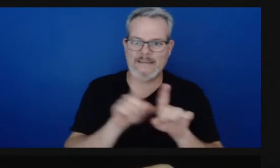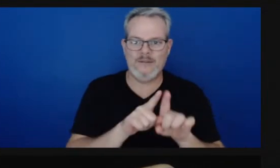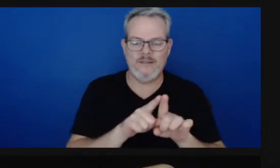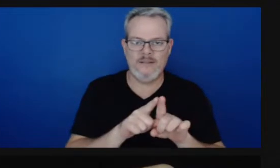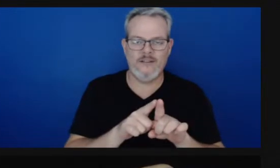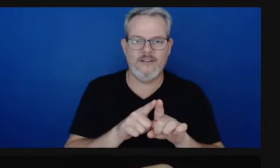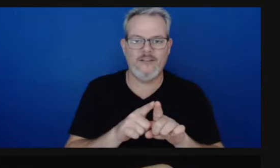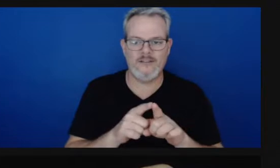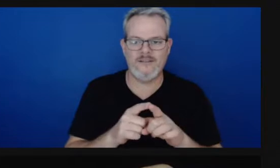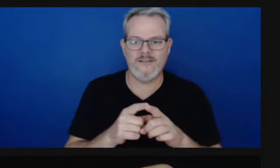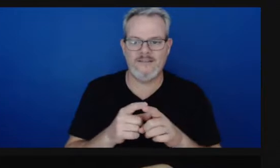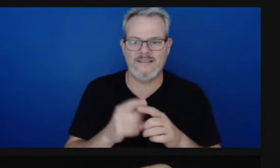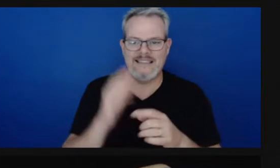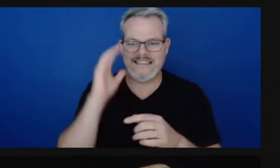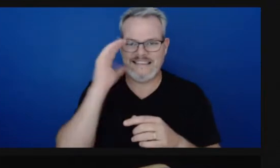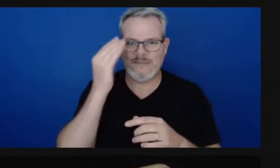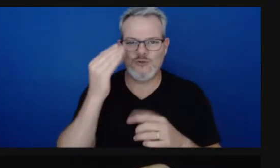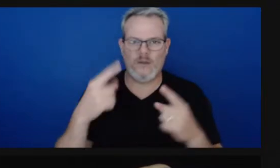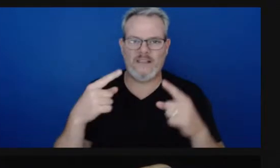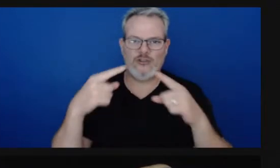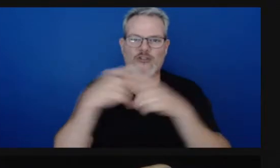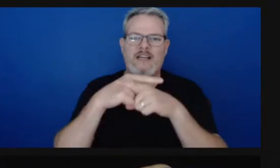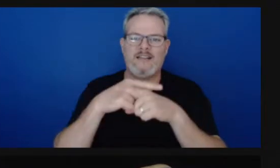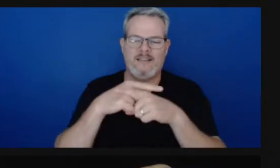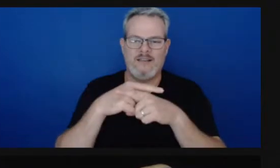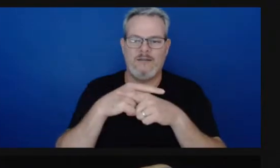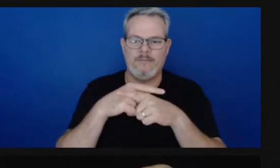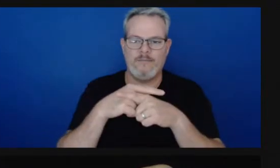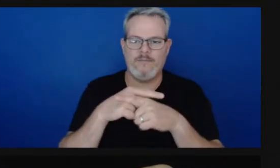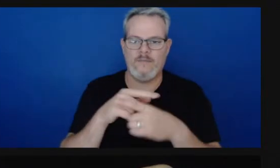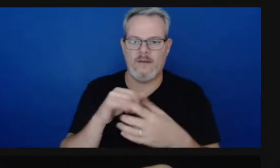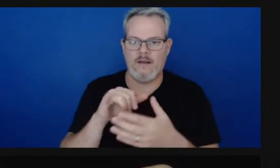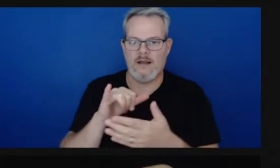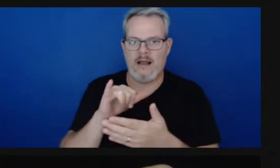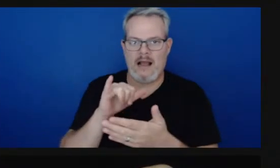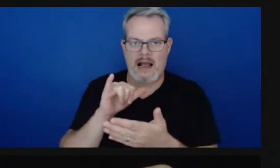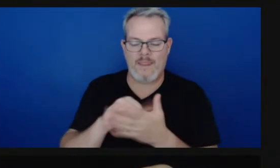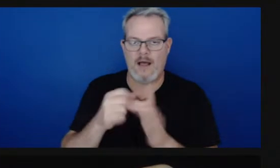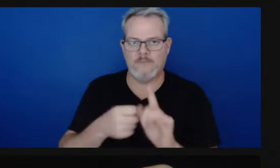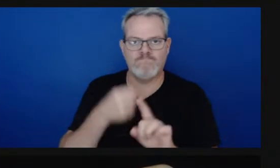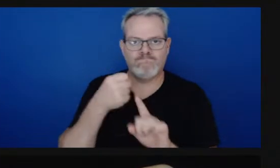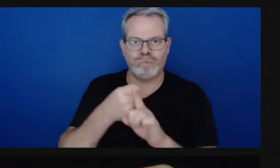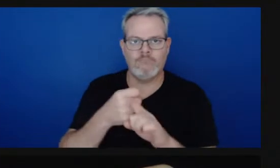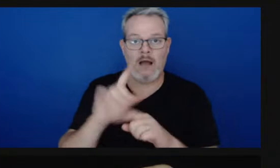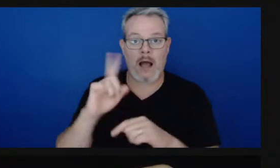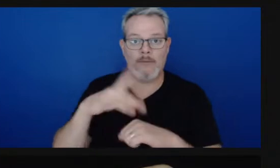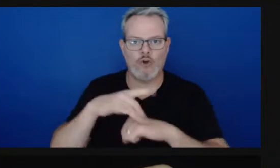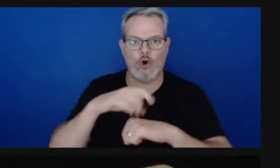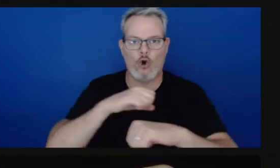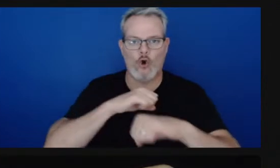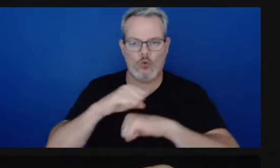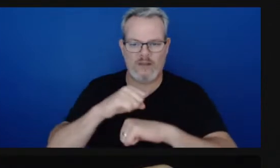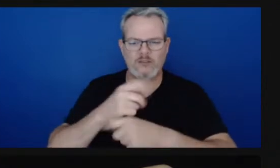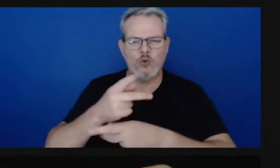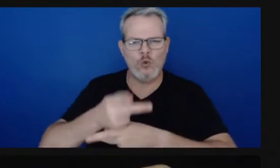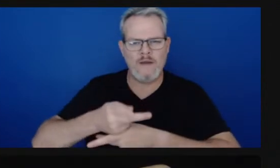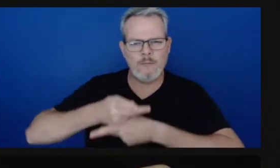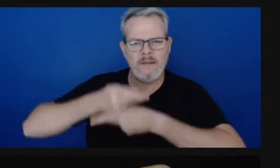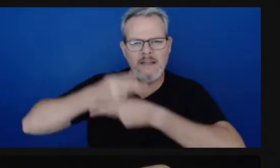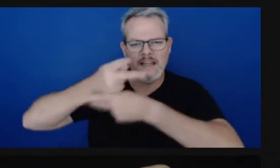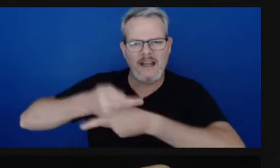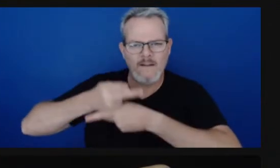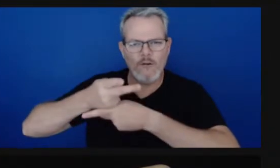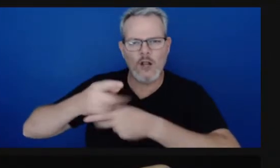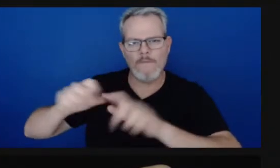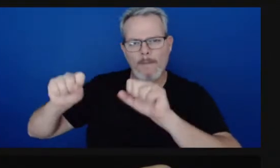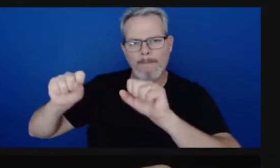to intersect and converge once again. And that's this point where these earthquakes are. Right? So certainly you want to be careful of the possibility